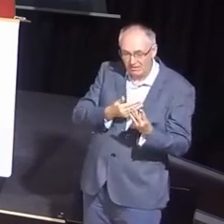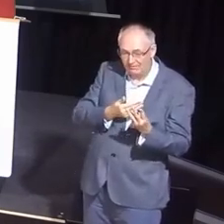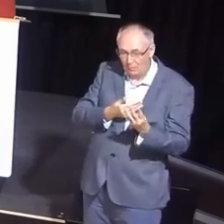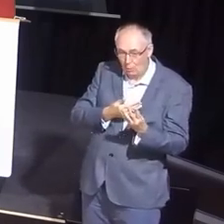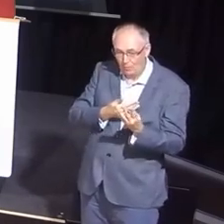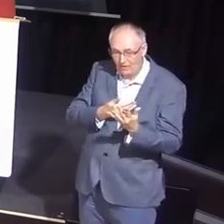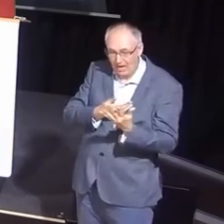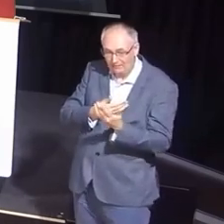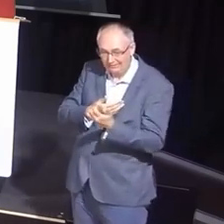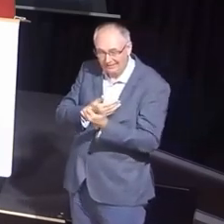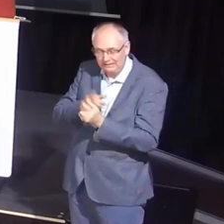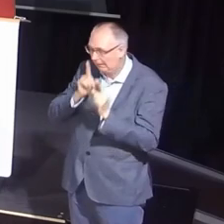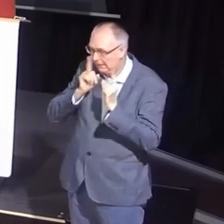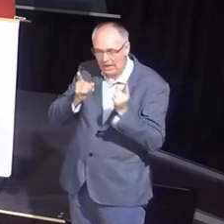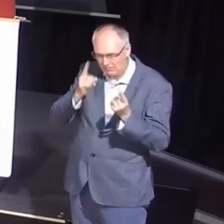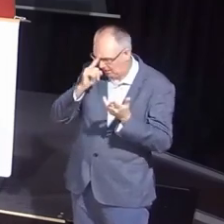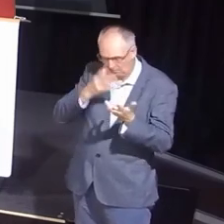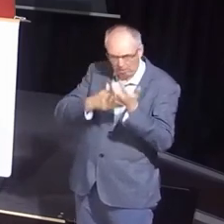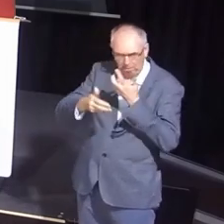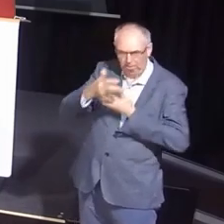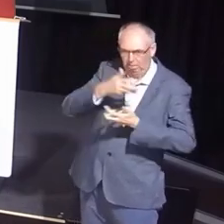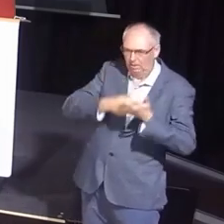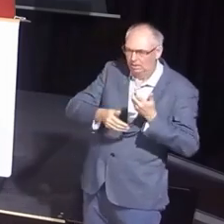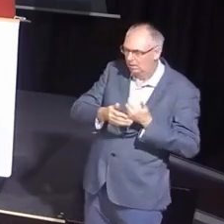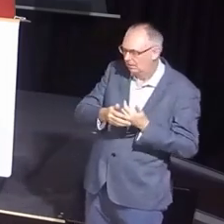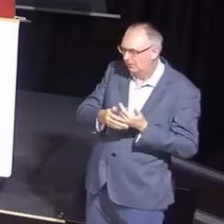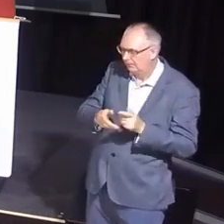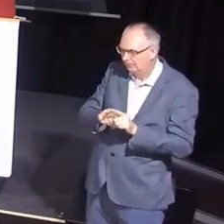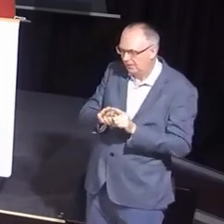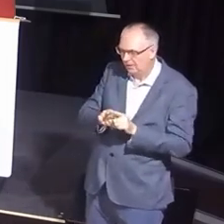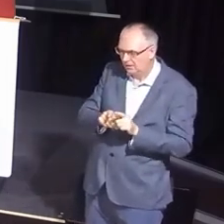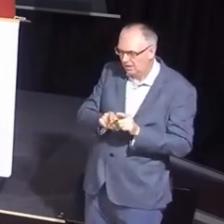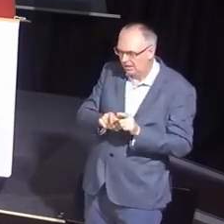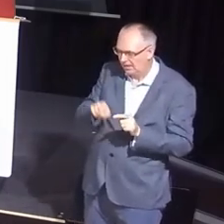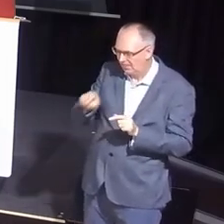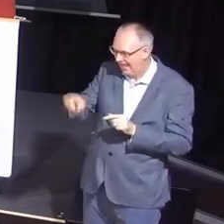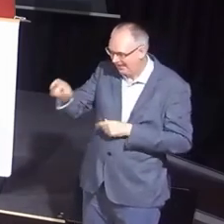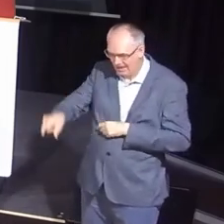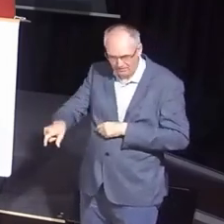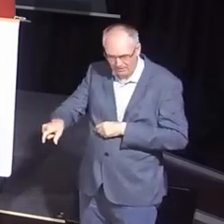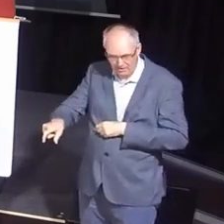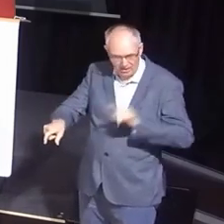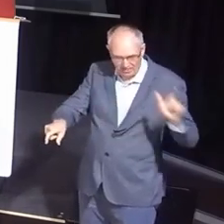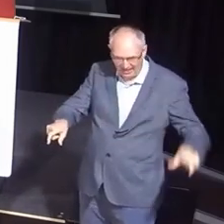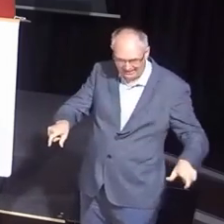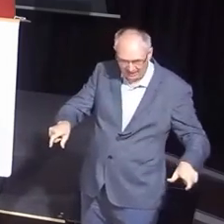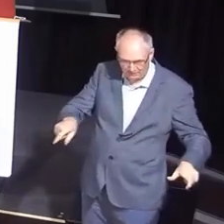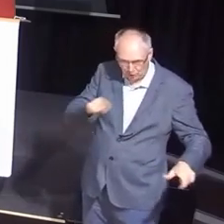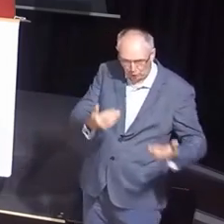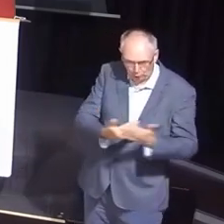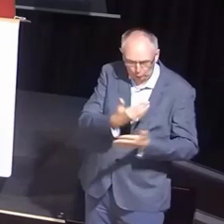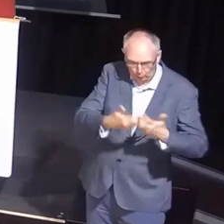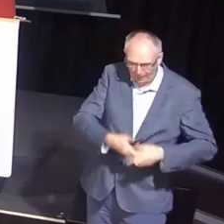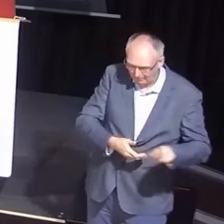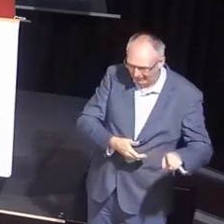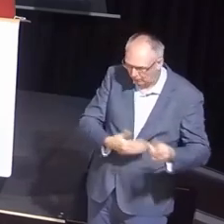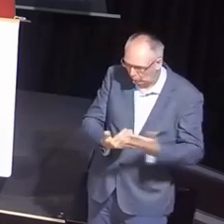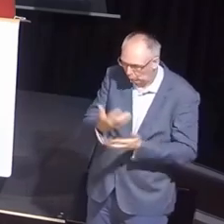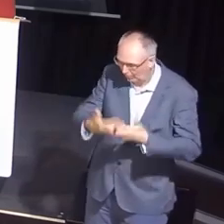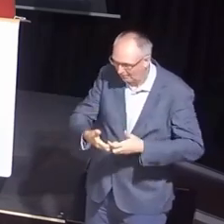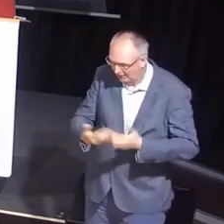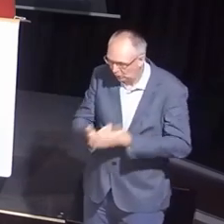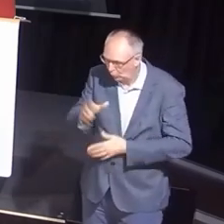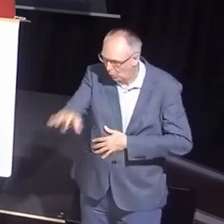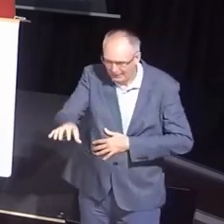So I'll start mixing things up. So, for example, if someone's introducing this character and this character, oh, and this weapon and this place and this location, and